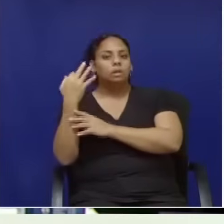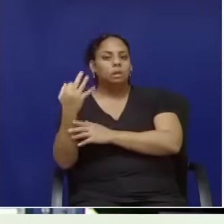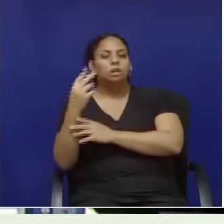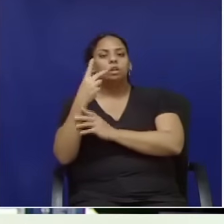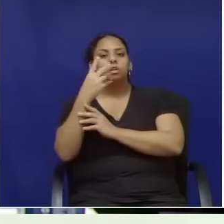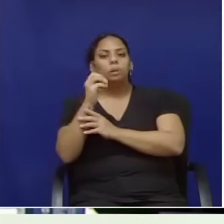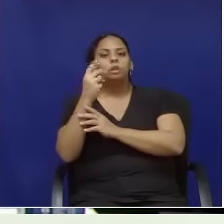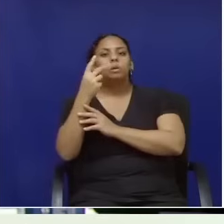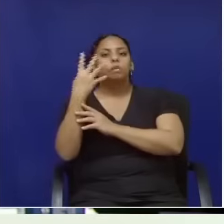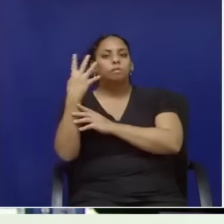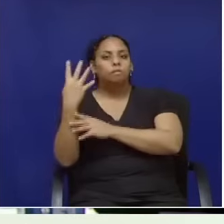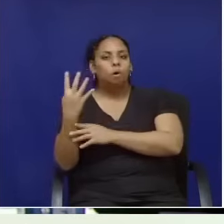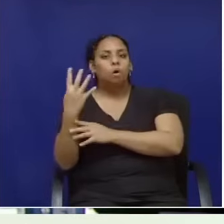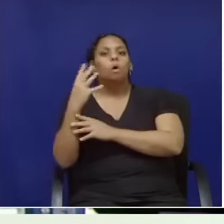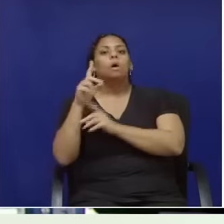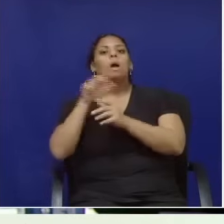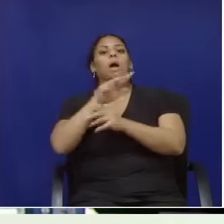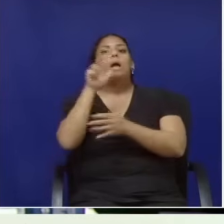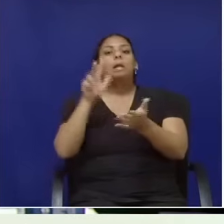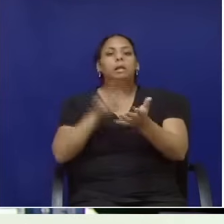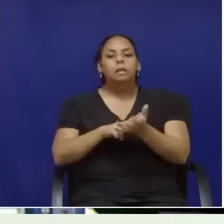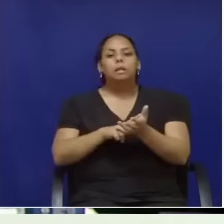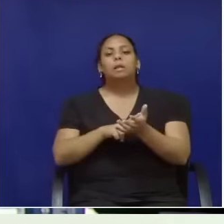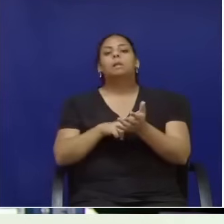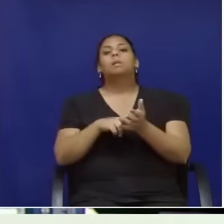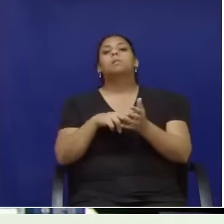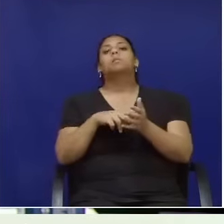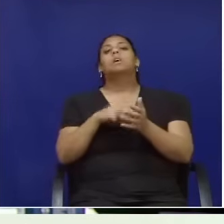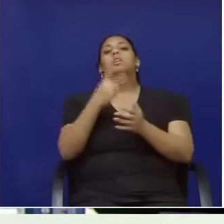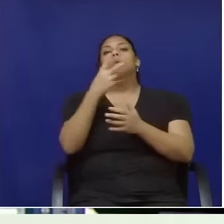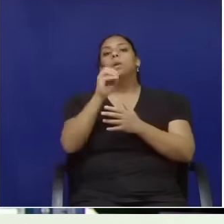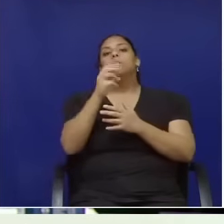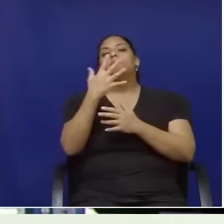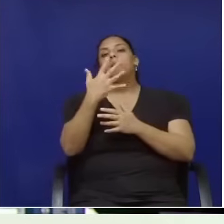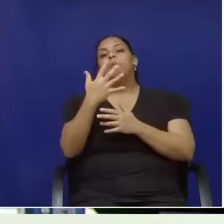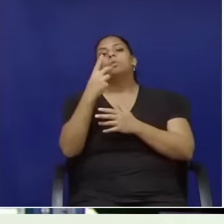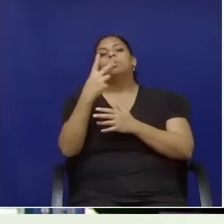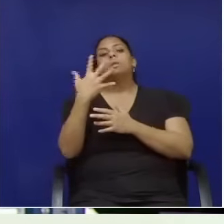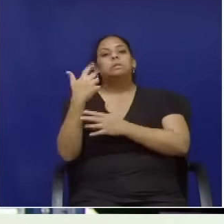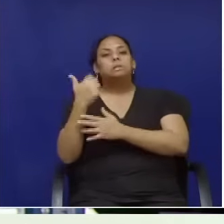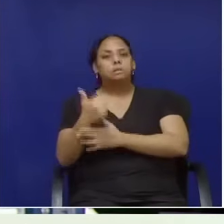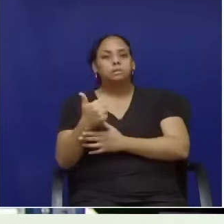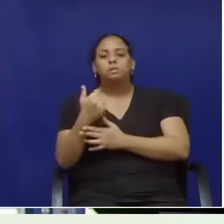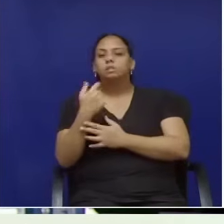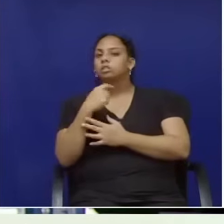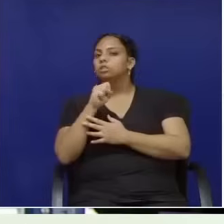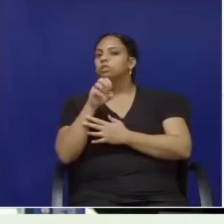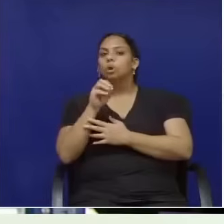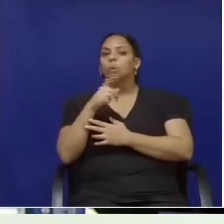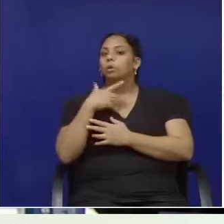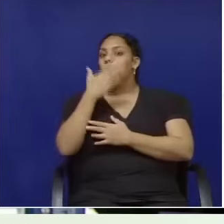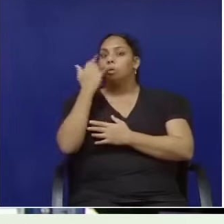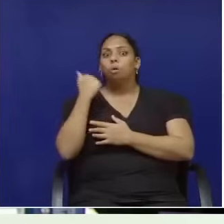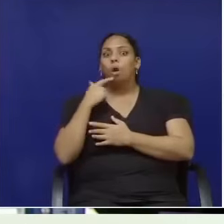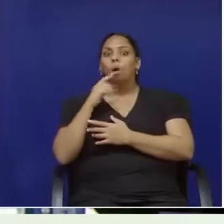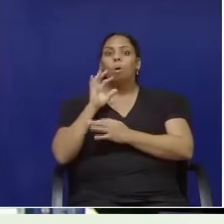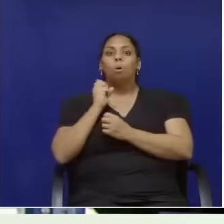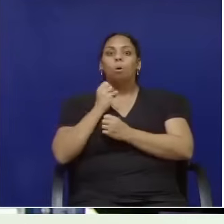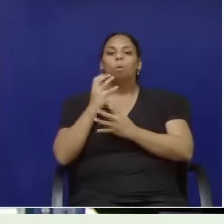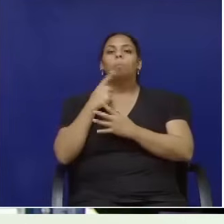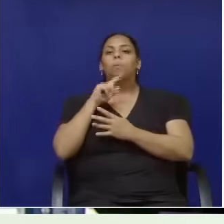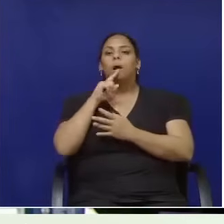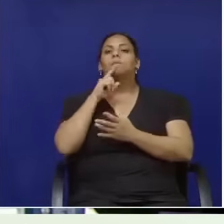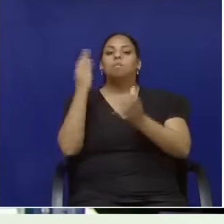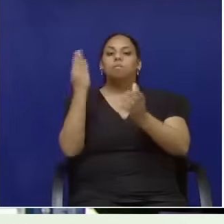24-25 financial year, and 18 cases in 25-26. So we don't have precautionary, but dismissal and cases have